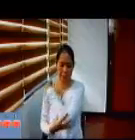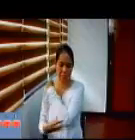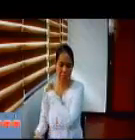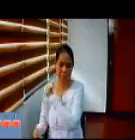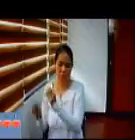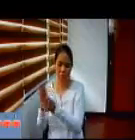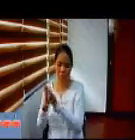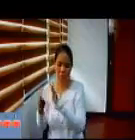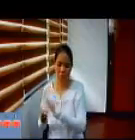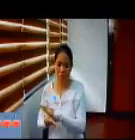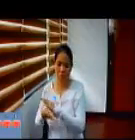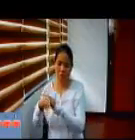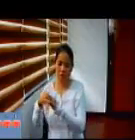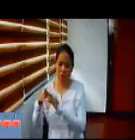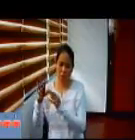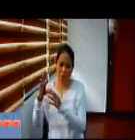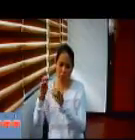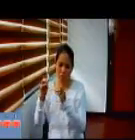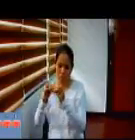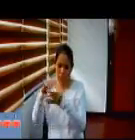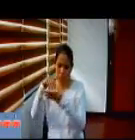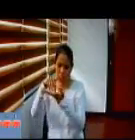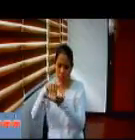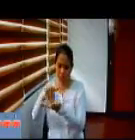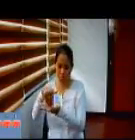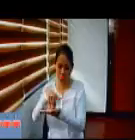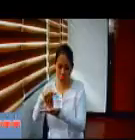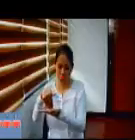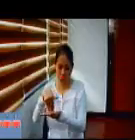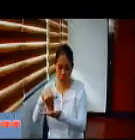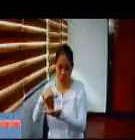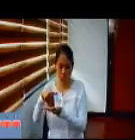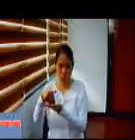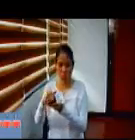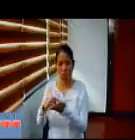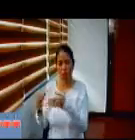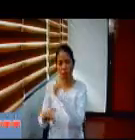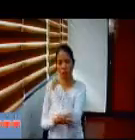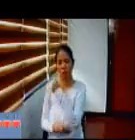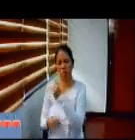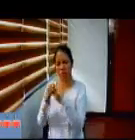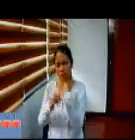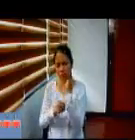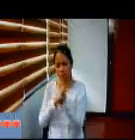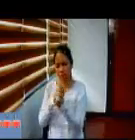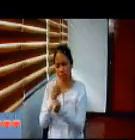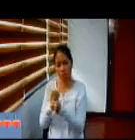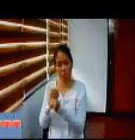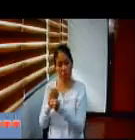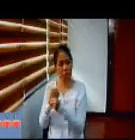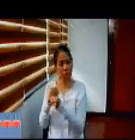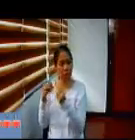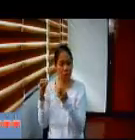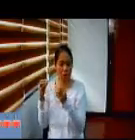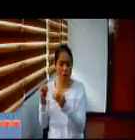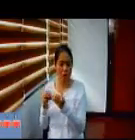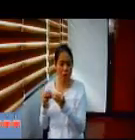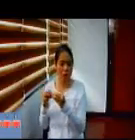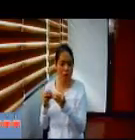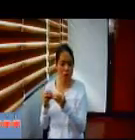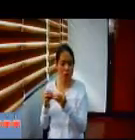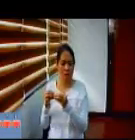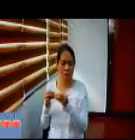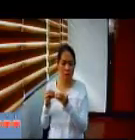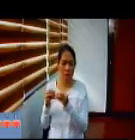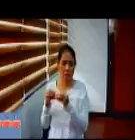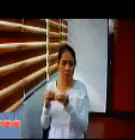become increasingly vulnerable. So the poor will suffer the most and are the less agile and have